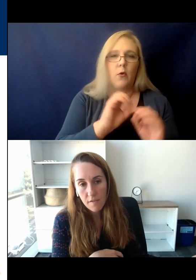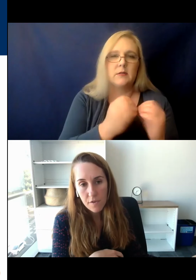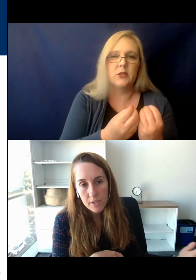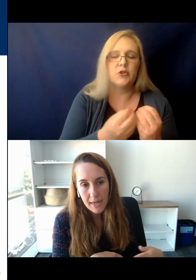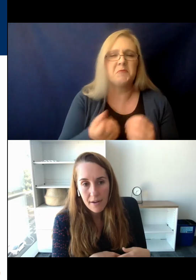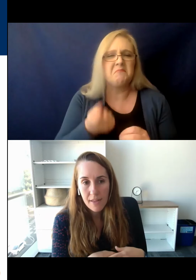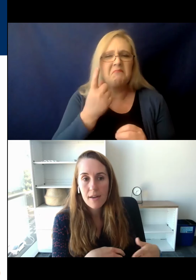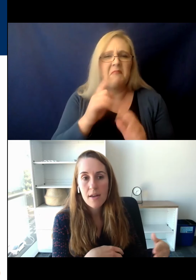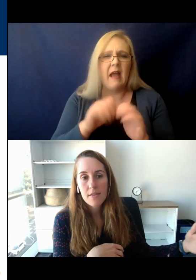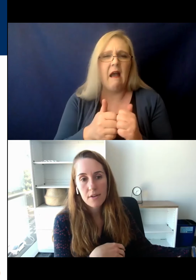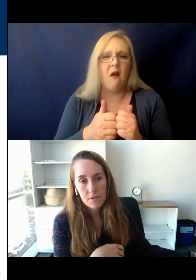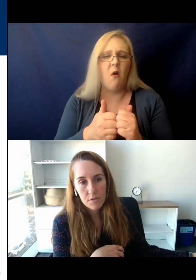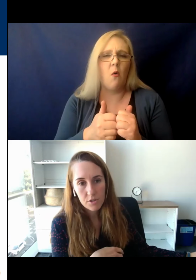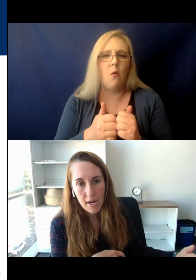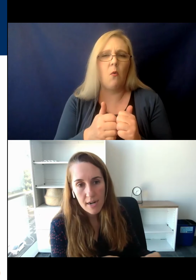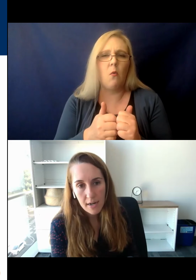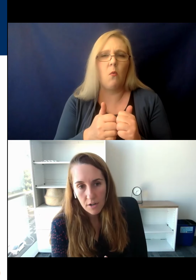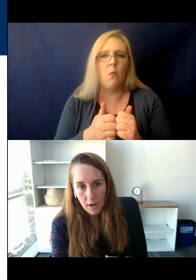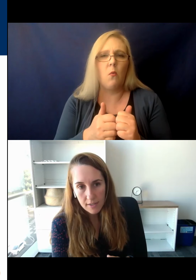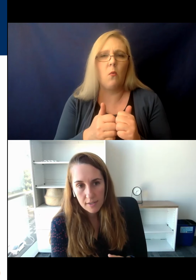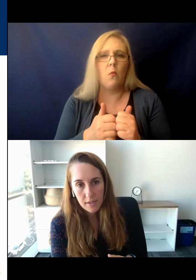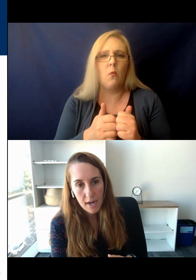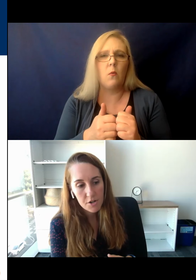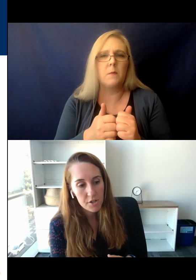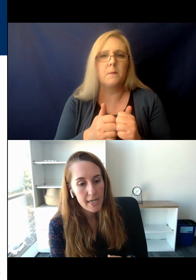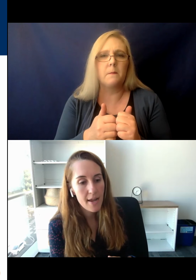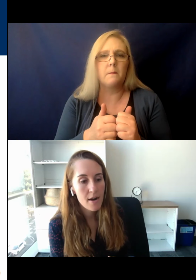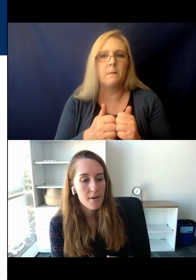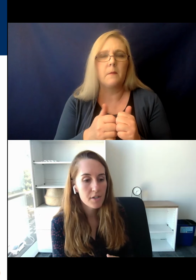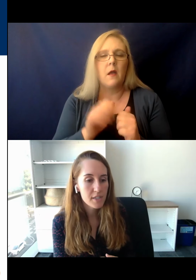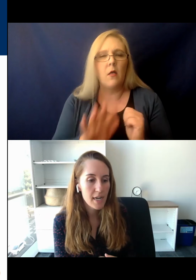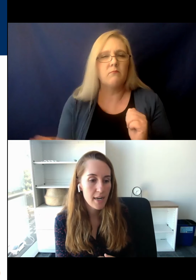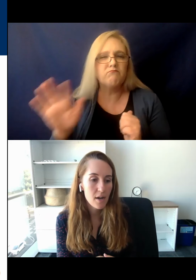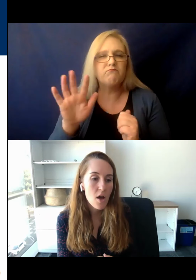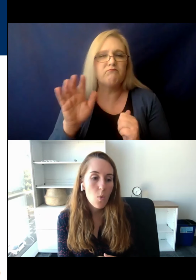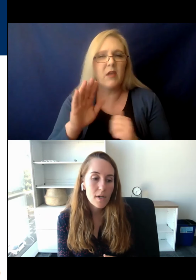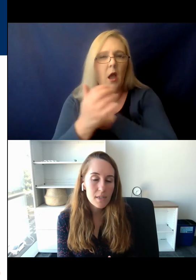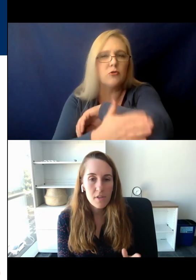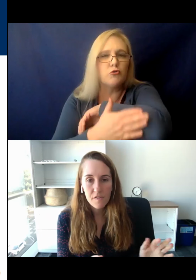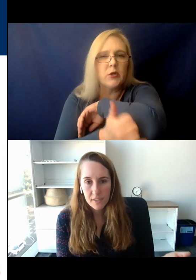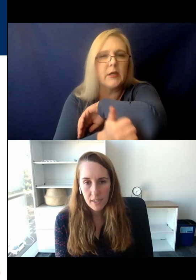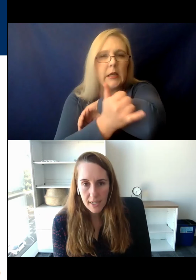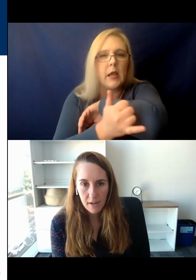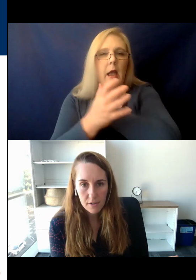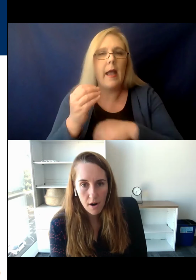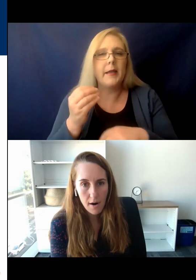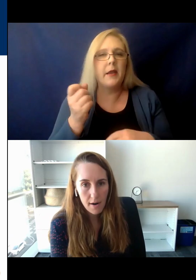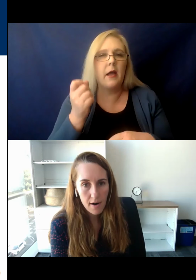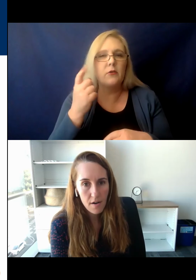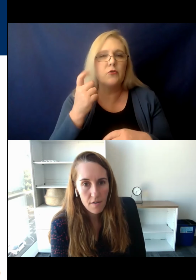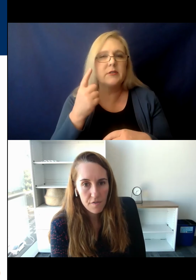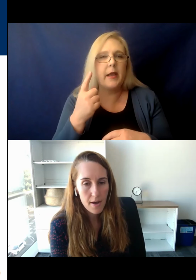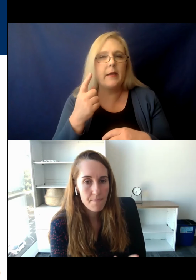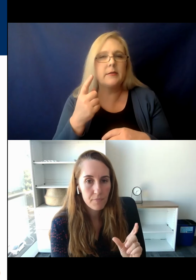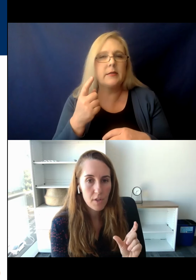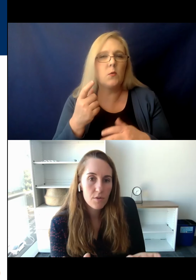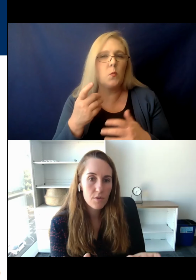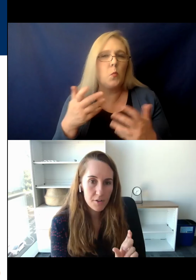are unfolding, how those are trending across the country, and understanding what some of the facilitators are